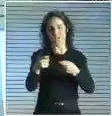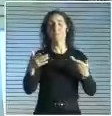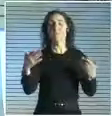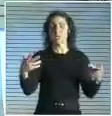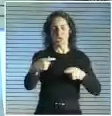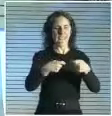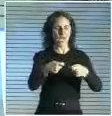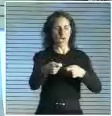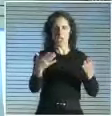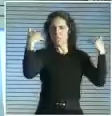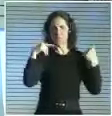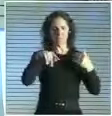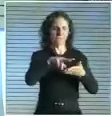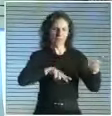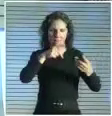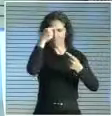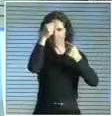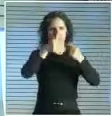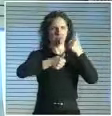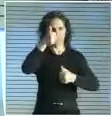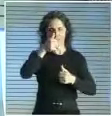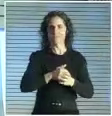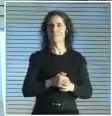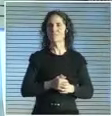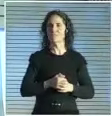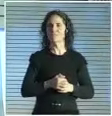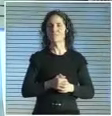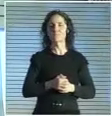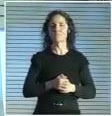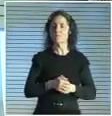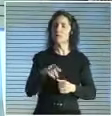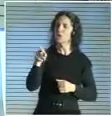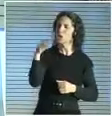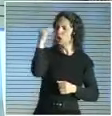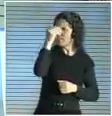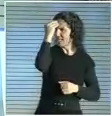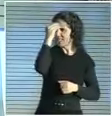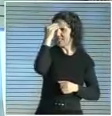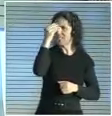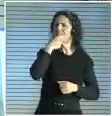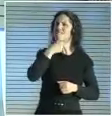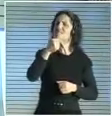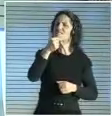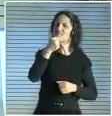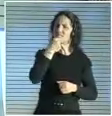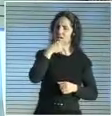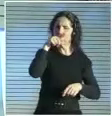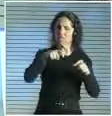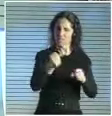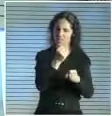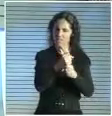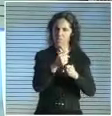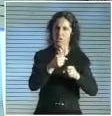last statement, do you find it easier to attract employees given the fact that you've come forward with very bold approaches